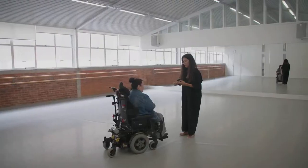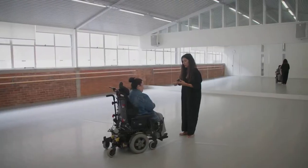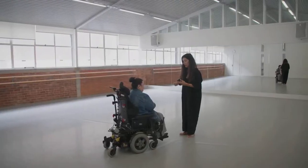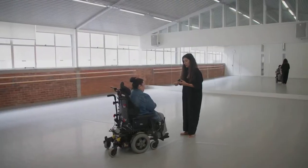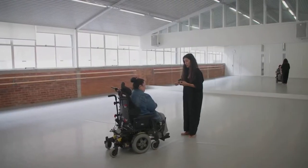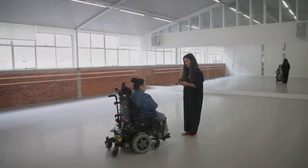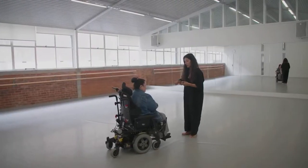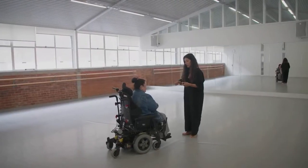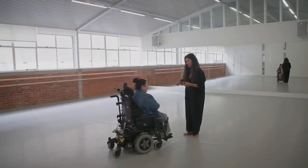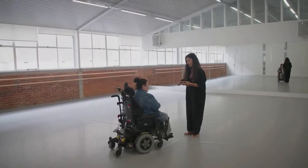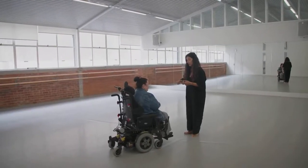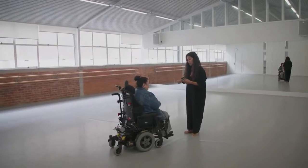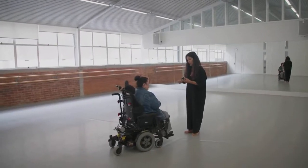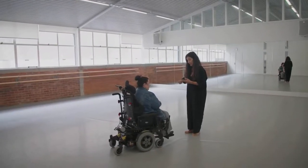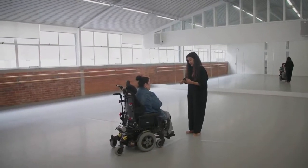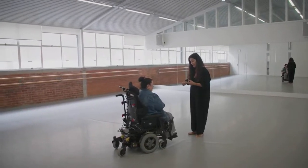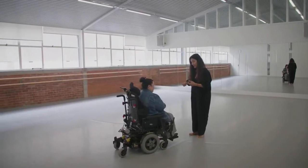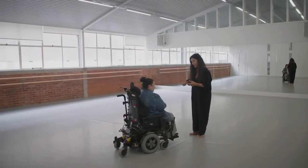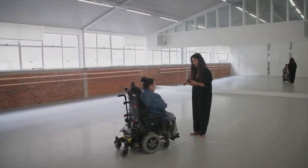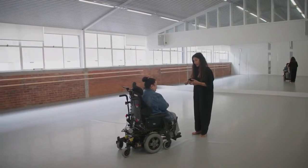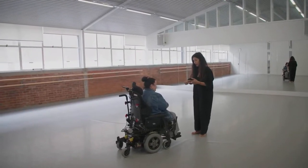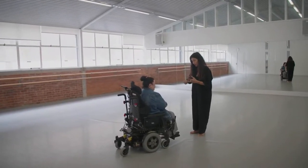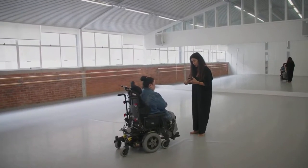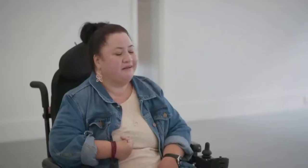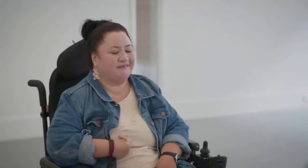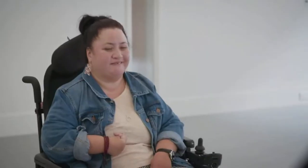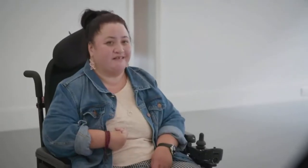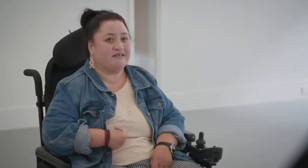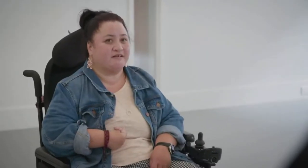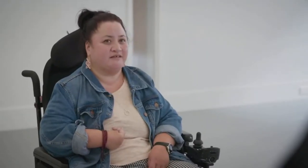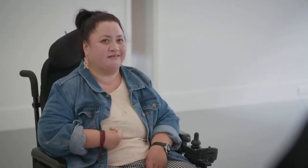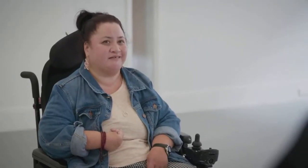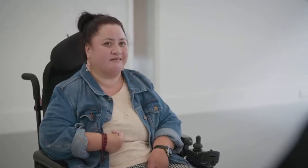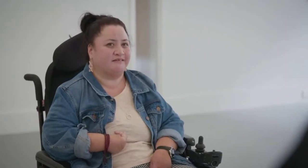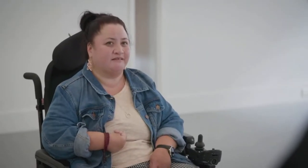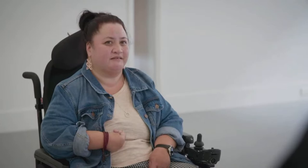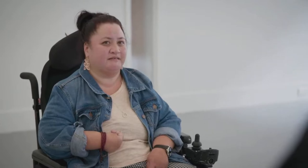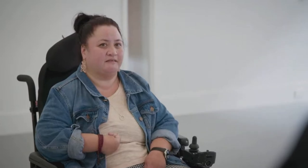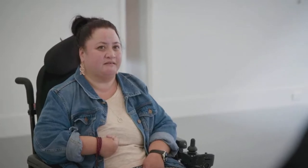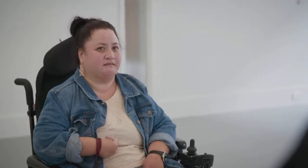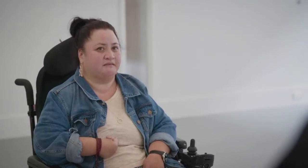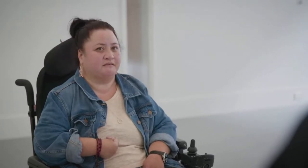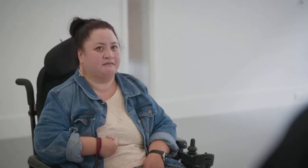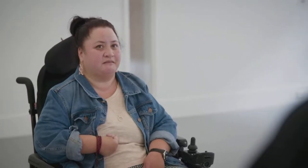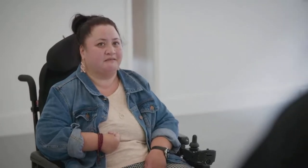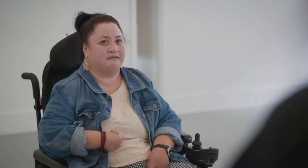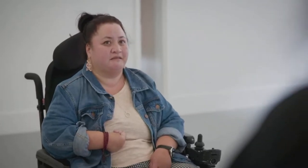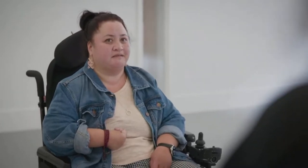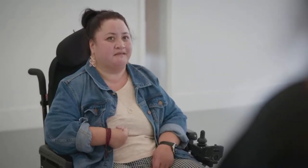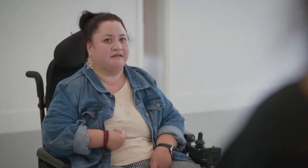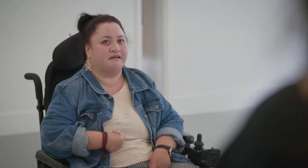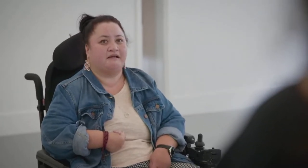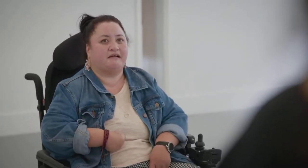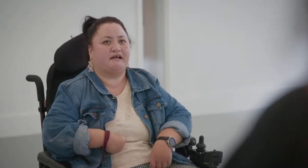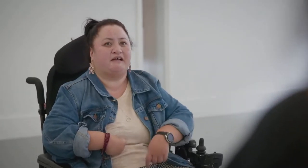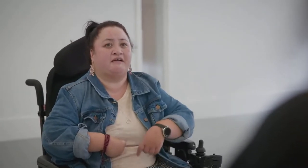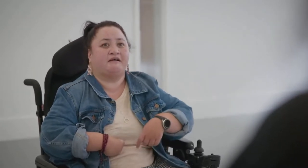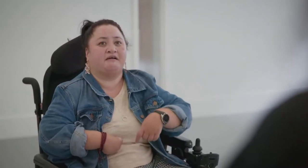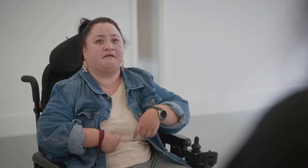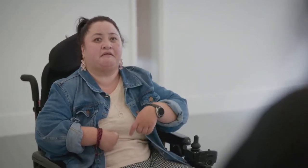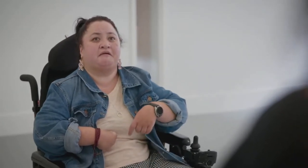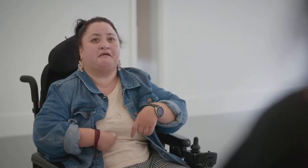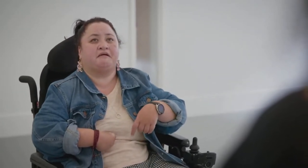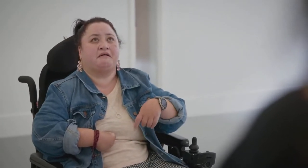so we're going to use the words enter return control delete how to make that your